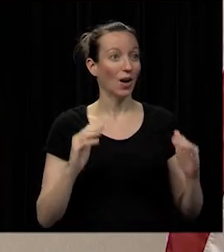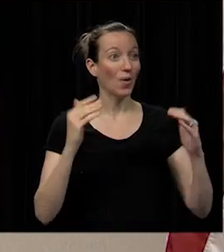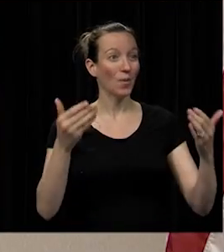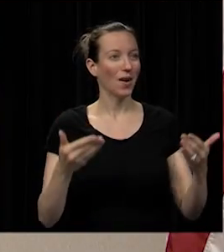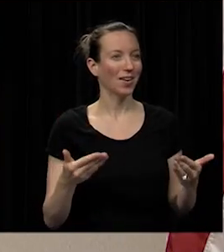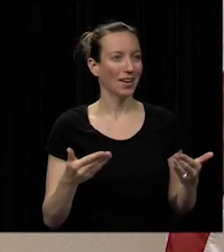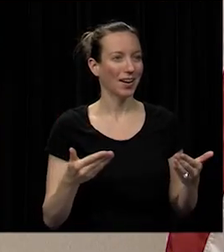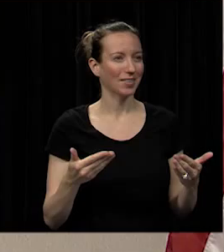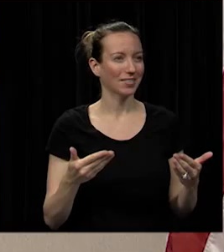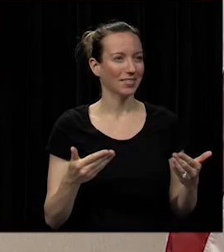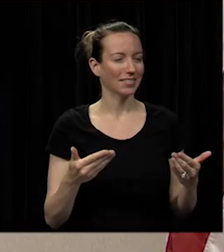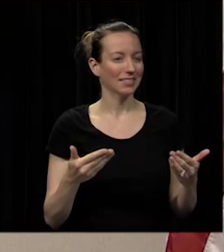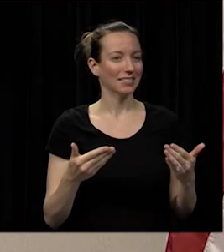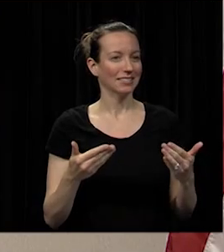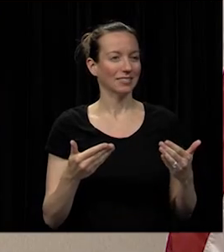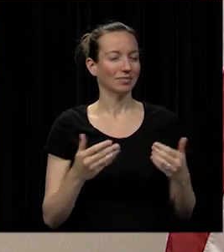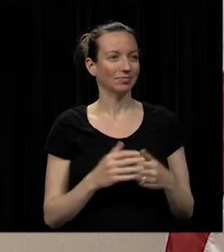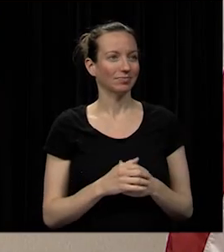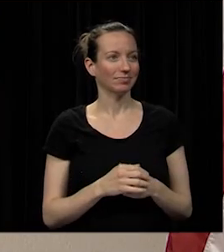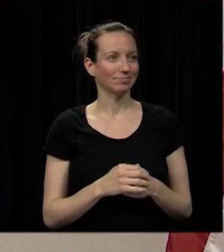i'm thrilled